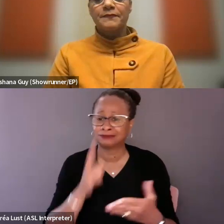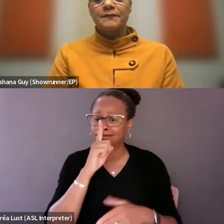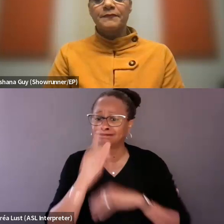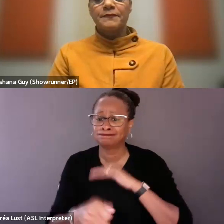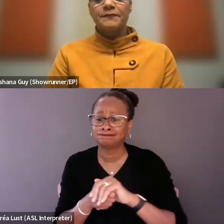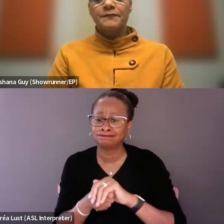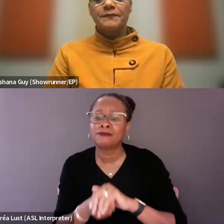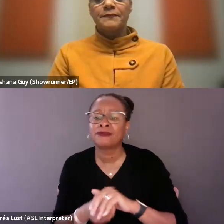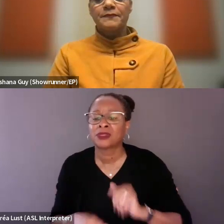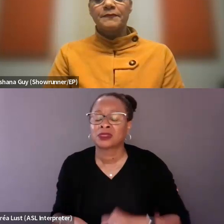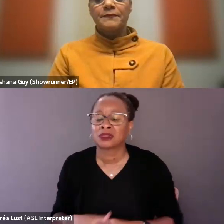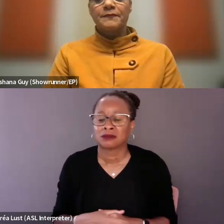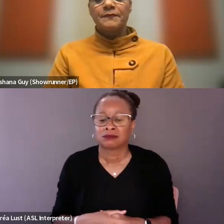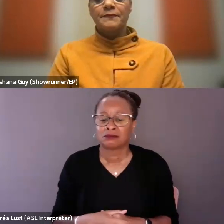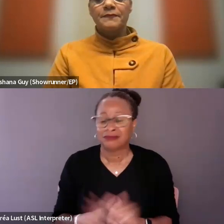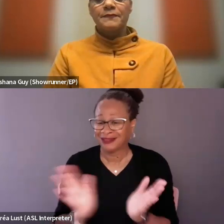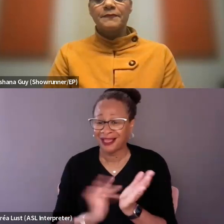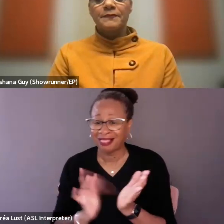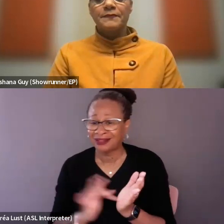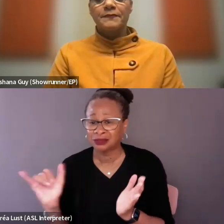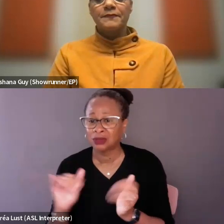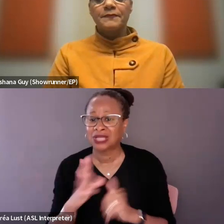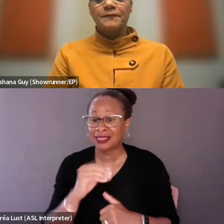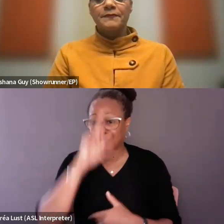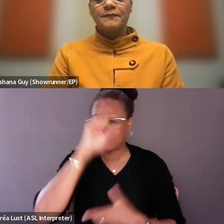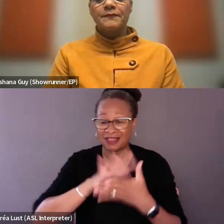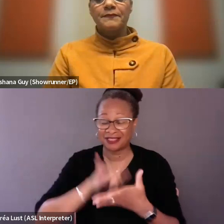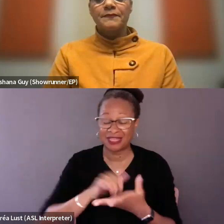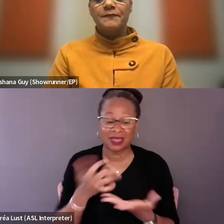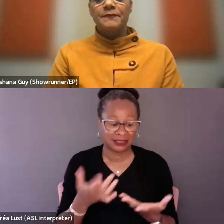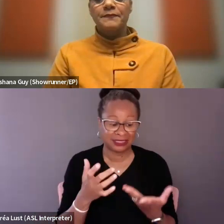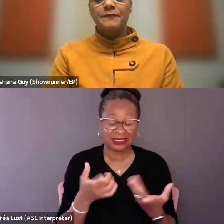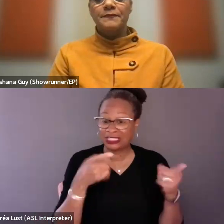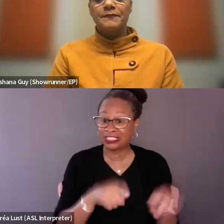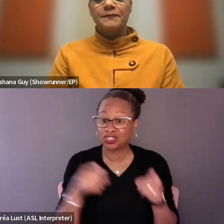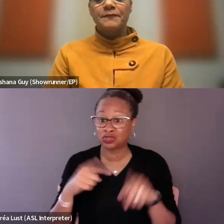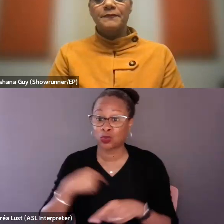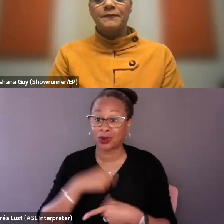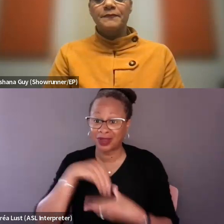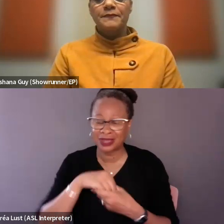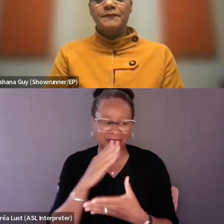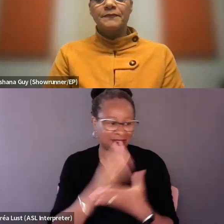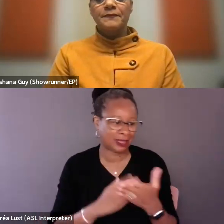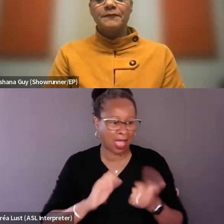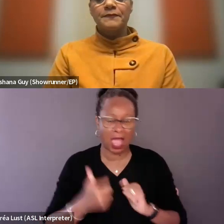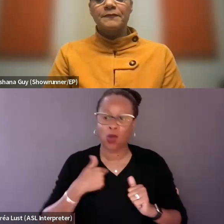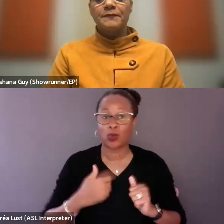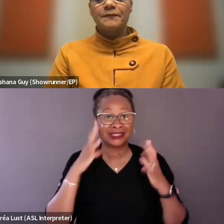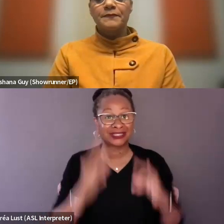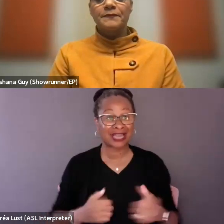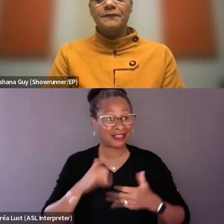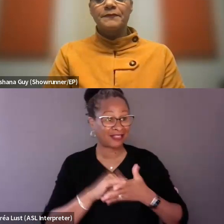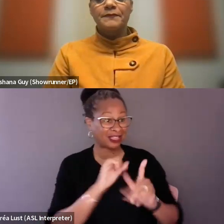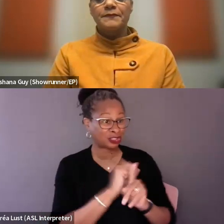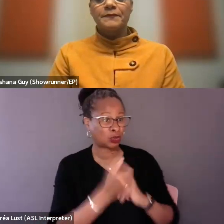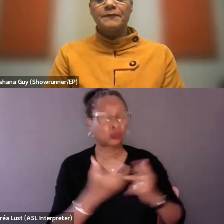neglected, and the belief that, you know, the conditions that we're in are because somehow we've just chosen to live in those